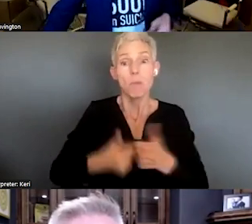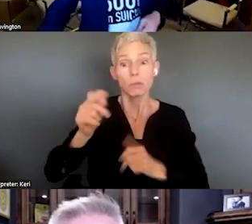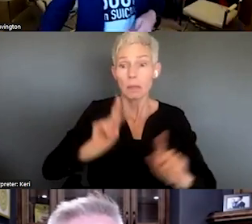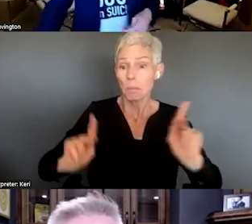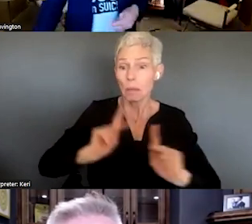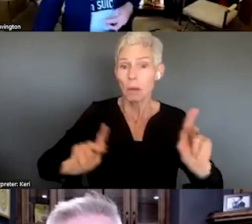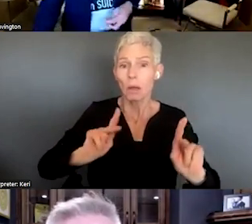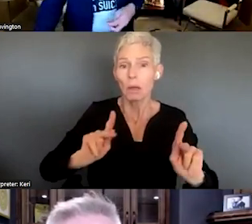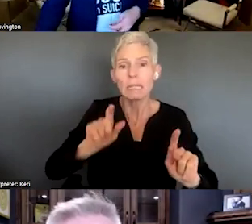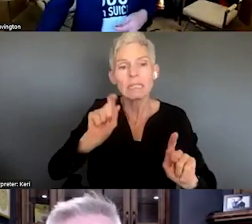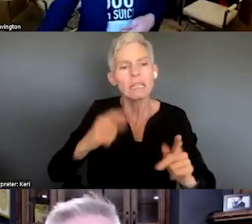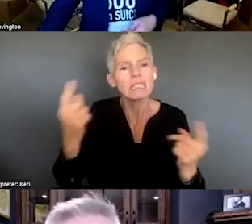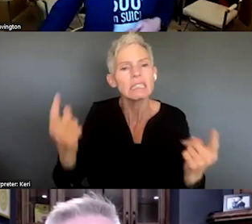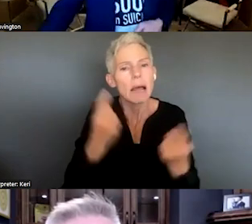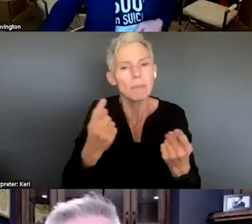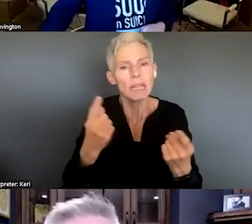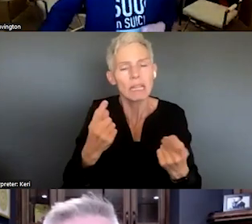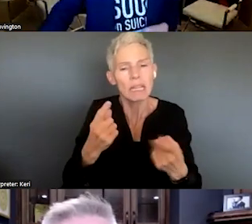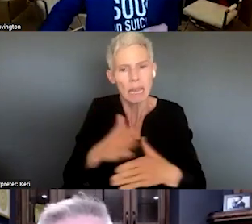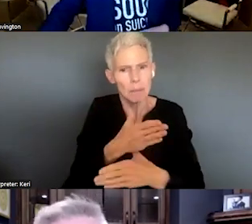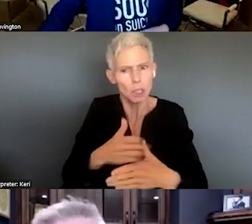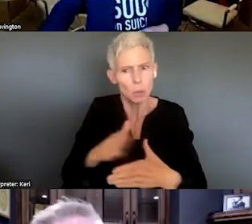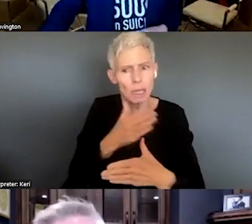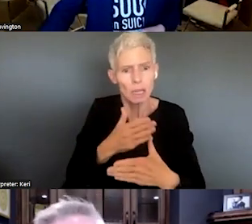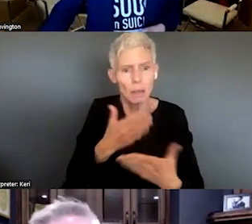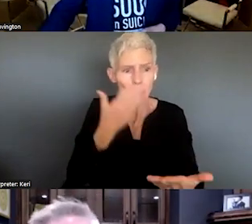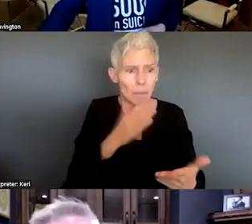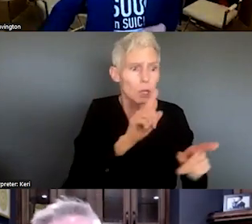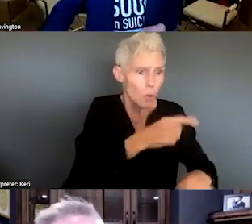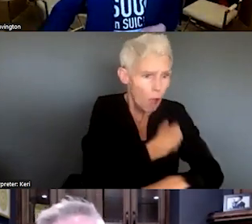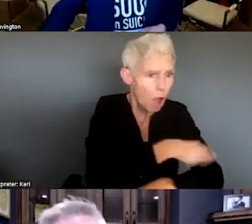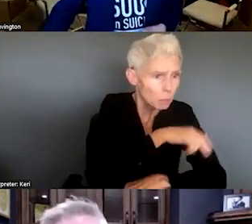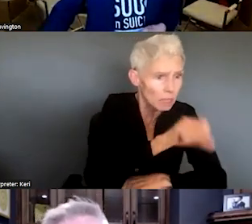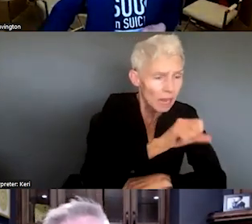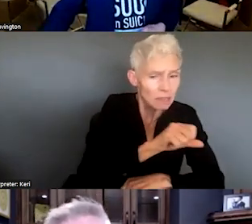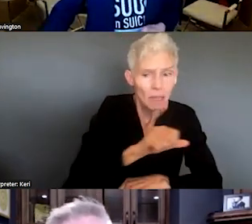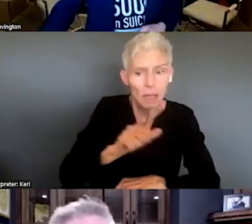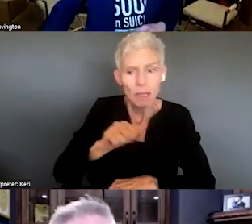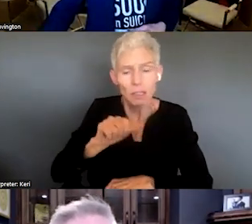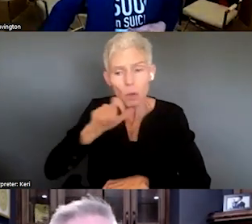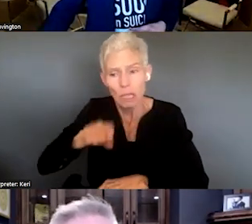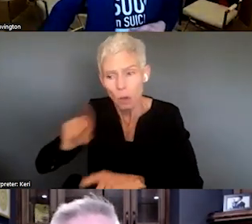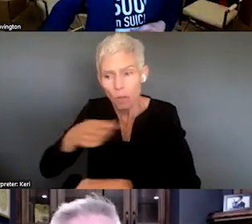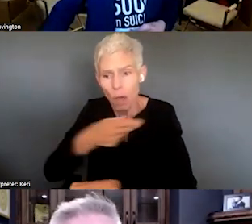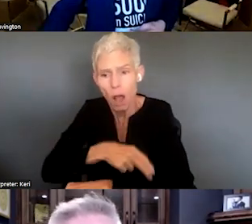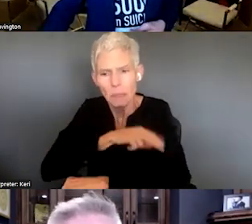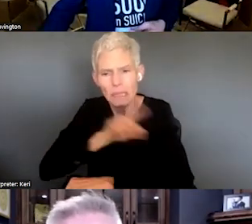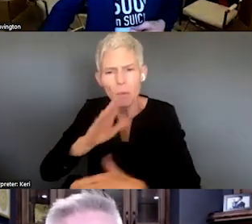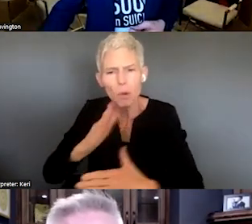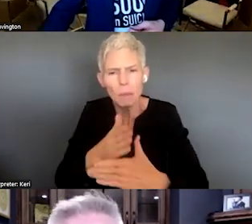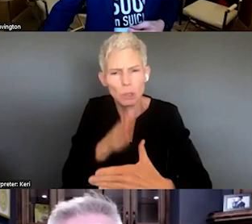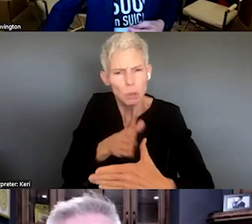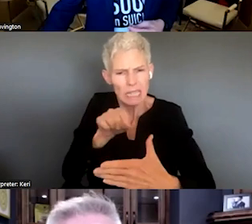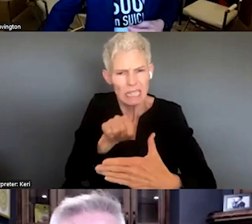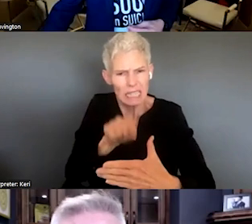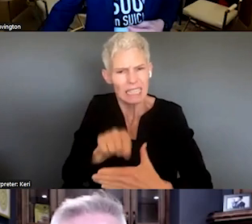people needed something in between that. And so that was really where it all started. I think also in there,